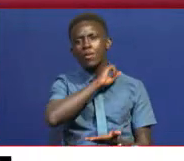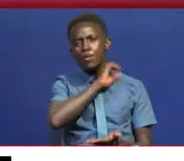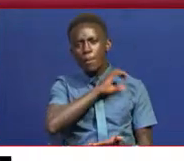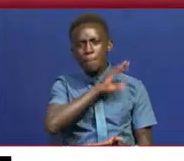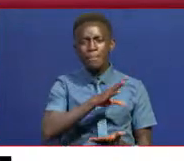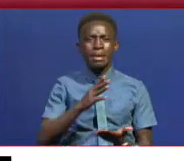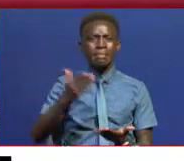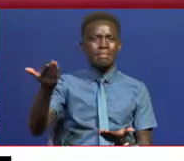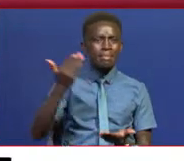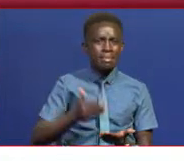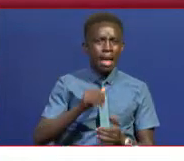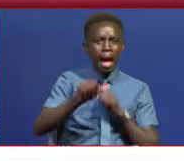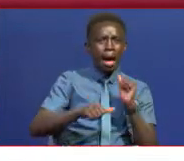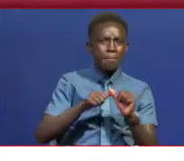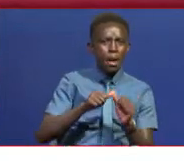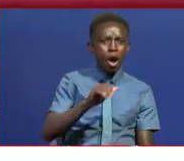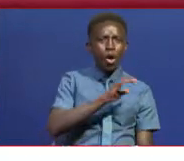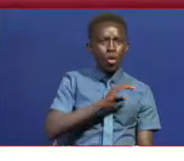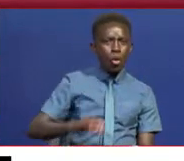that commission.